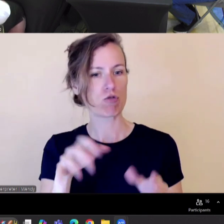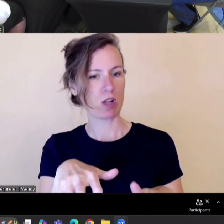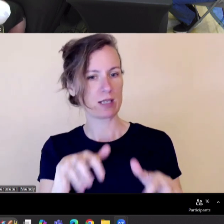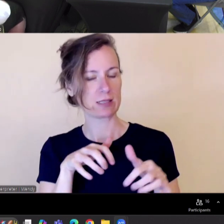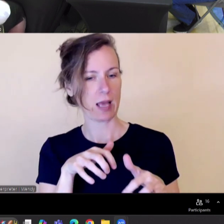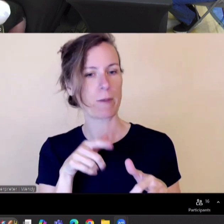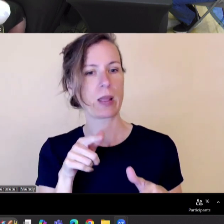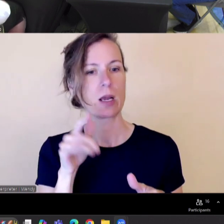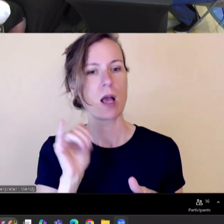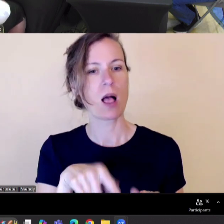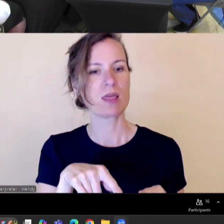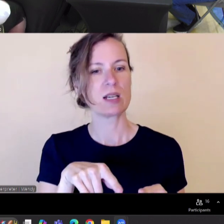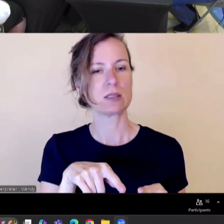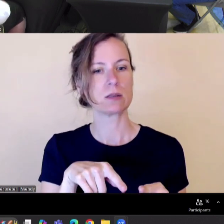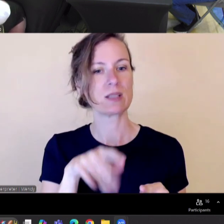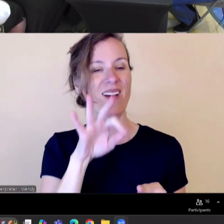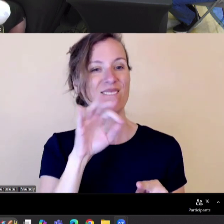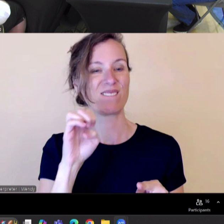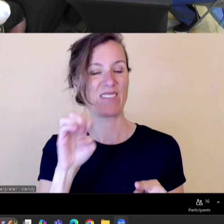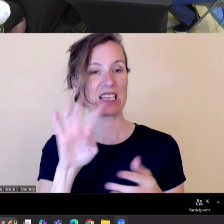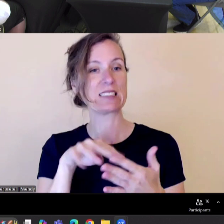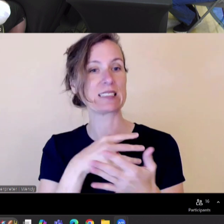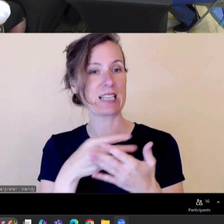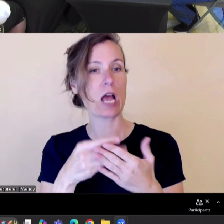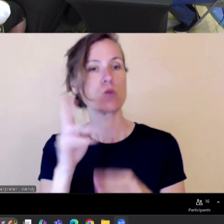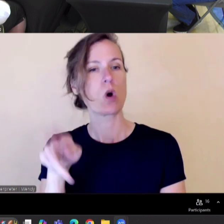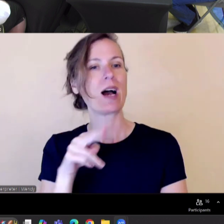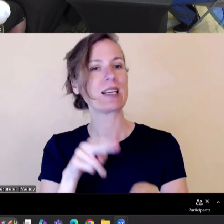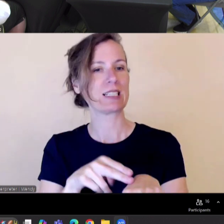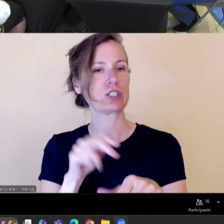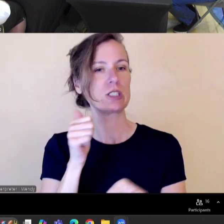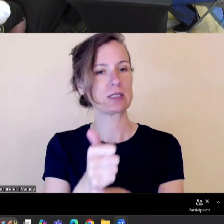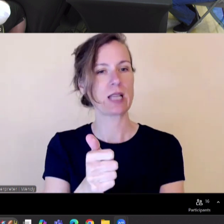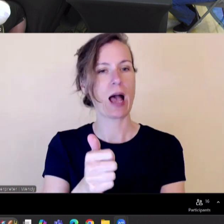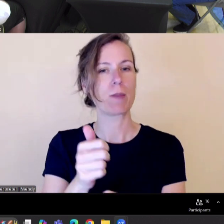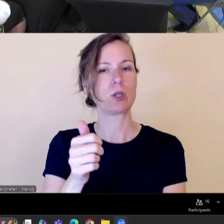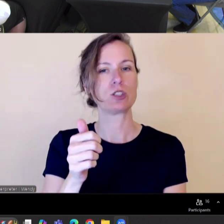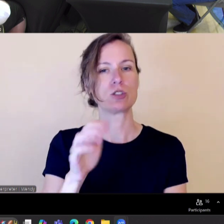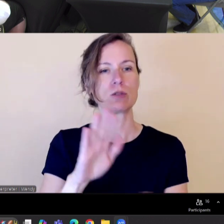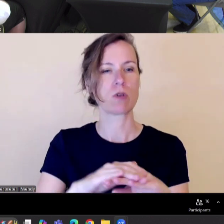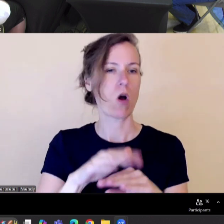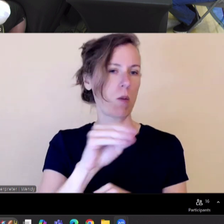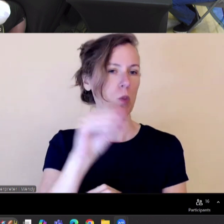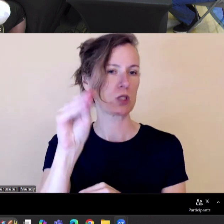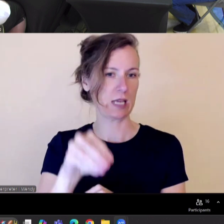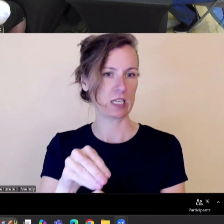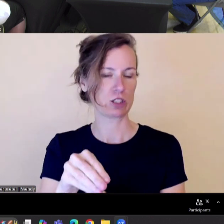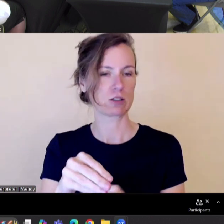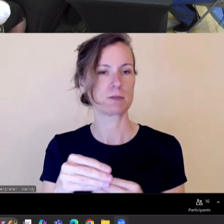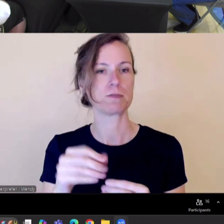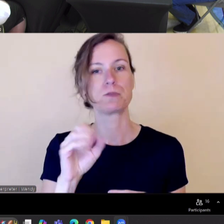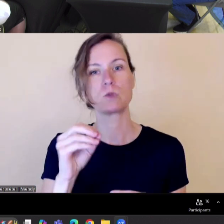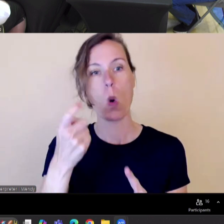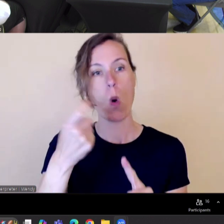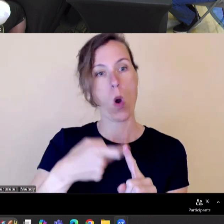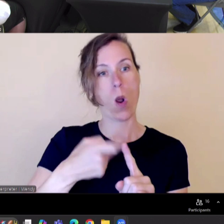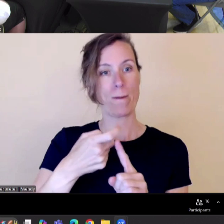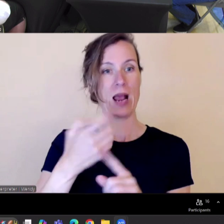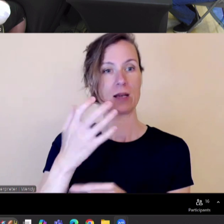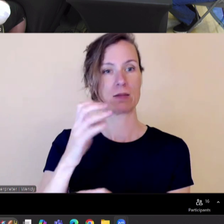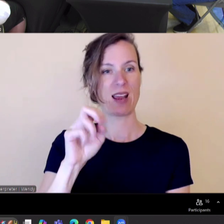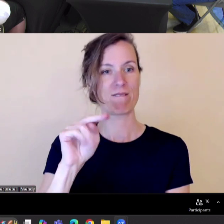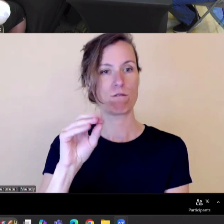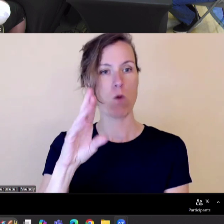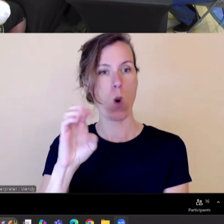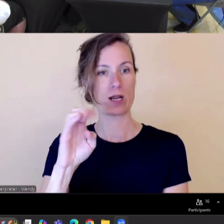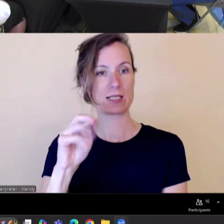initially established based on a percentage. So automated enforcement was a 60%,